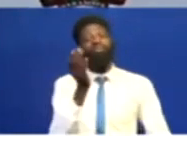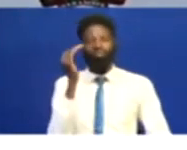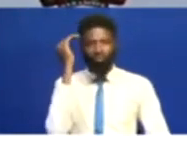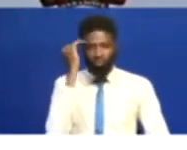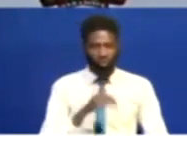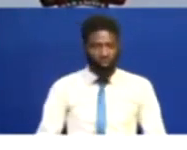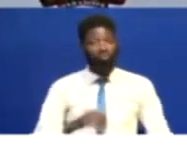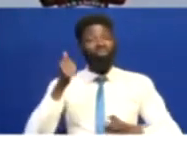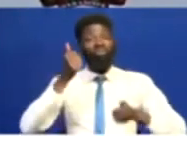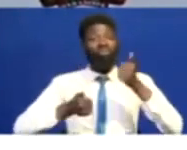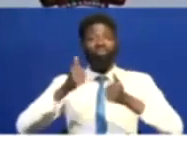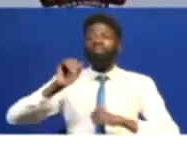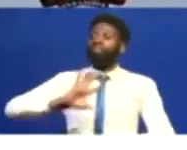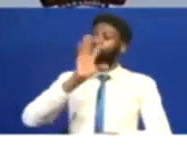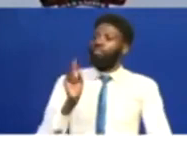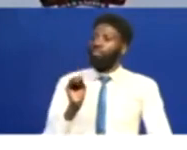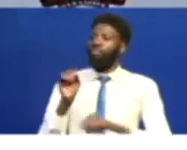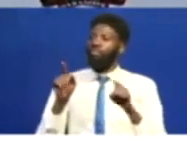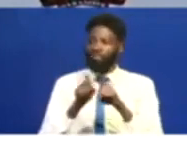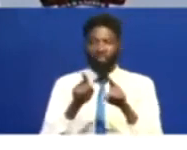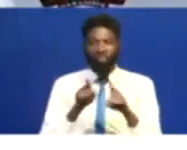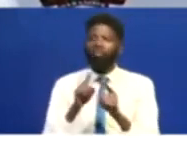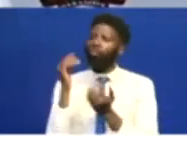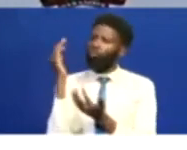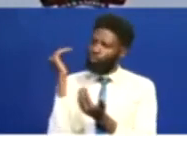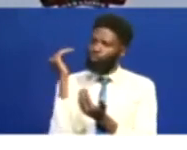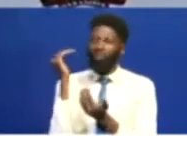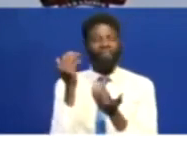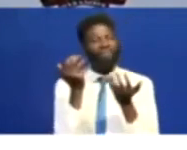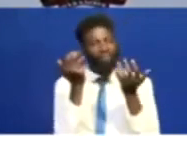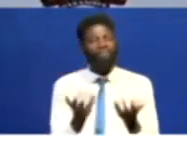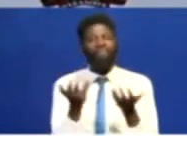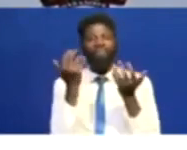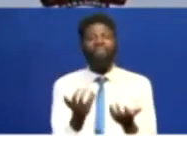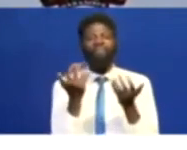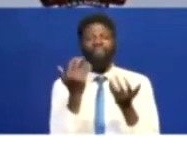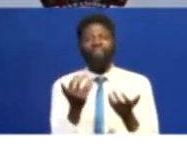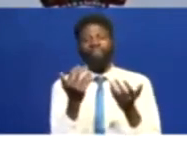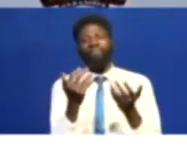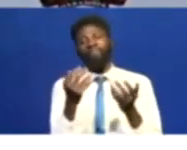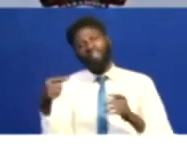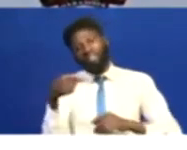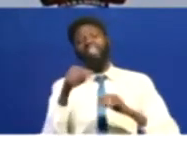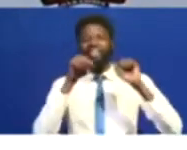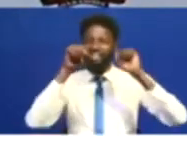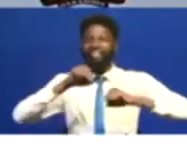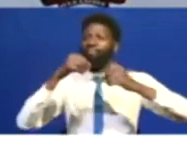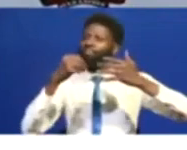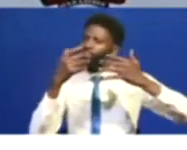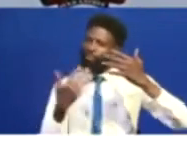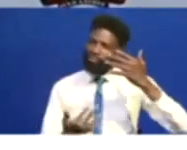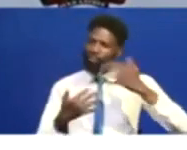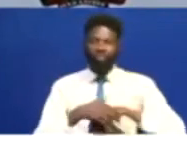Africa is also a beacon of hope filled with potential and a global